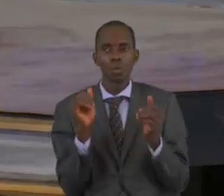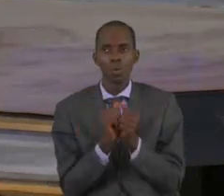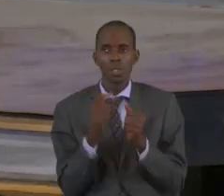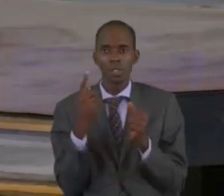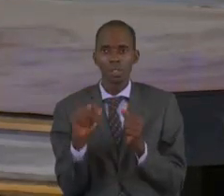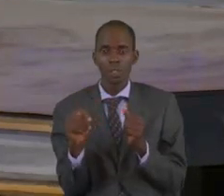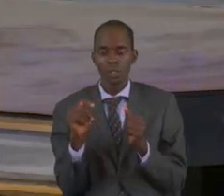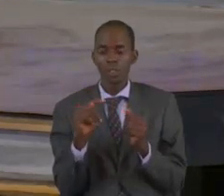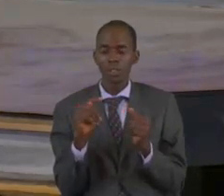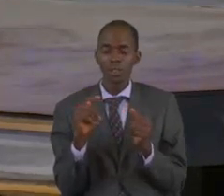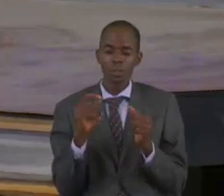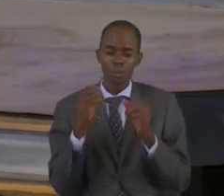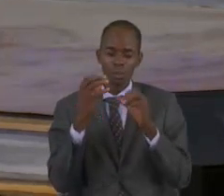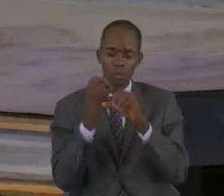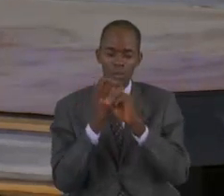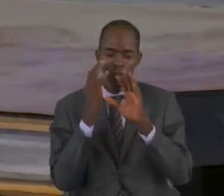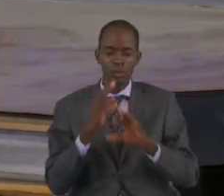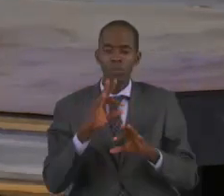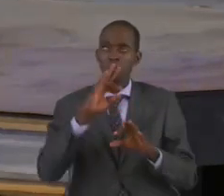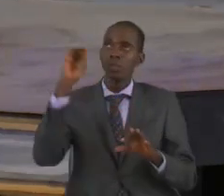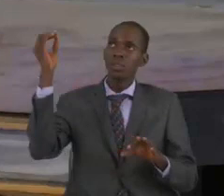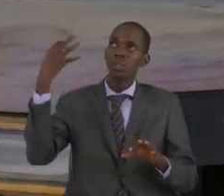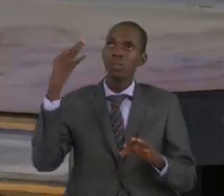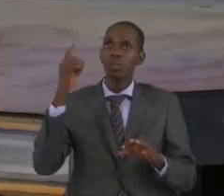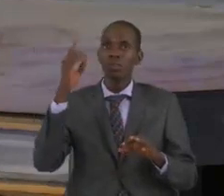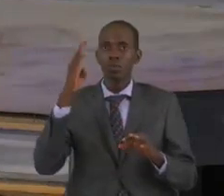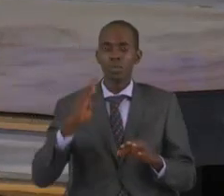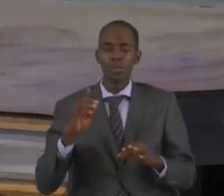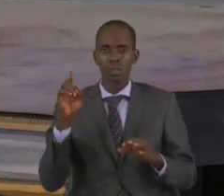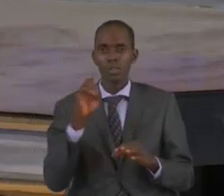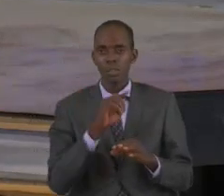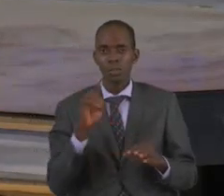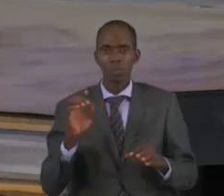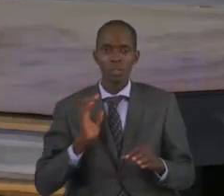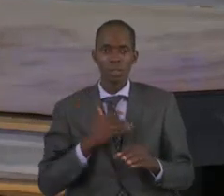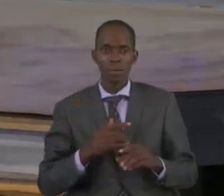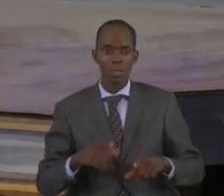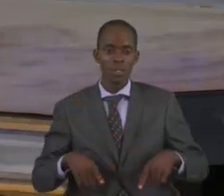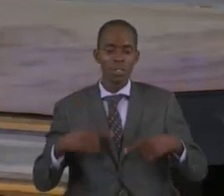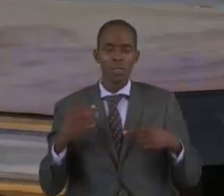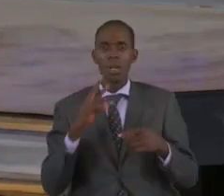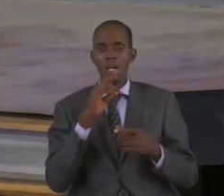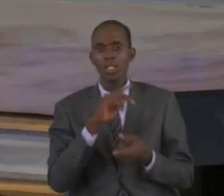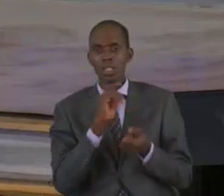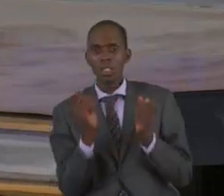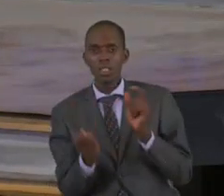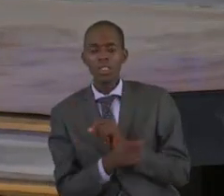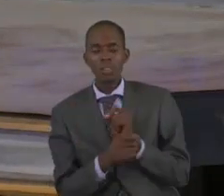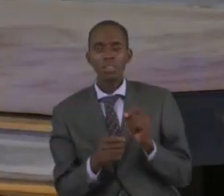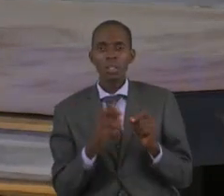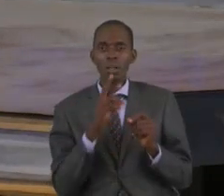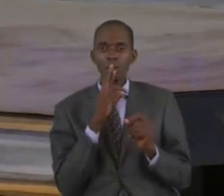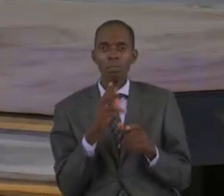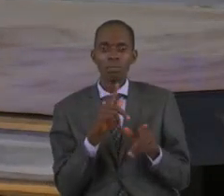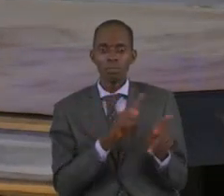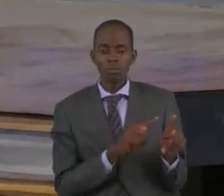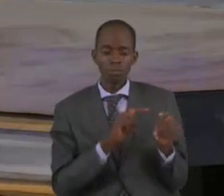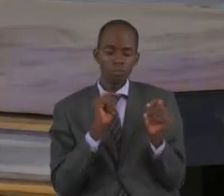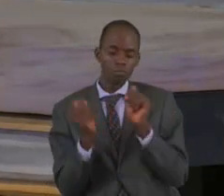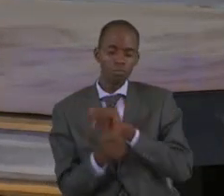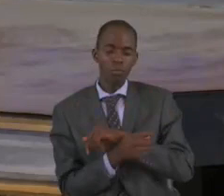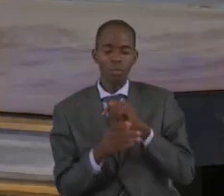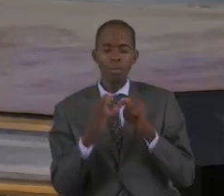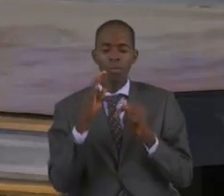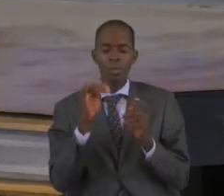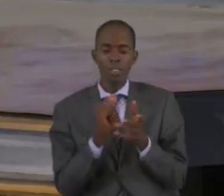God, and therefore our lives are changed, our lives are transformed by the Lord